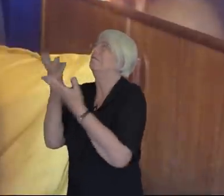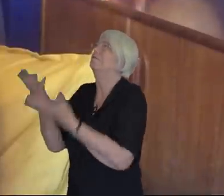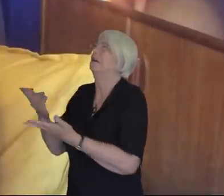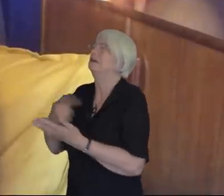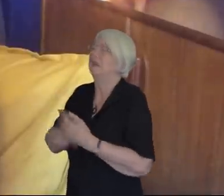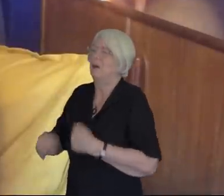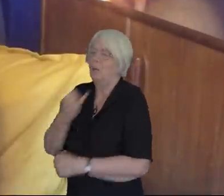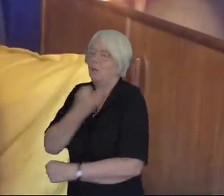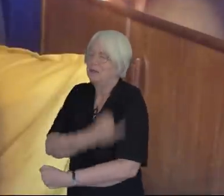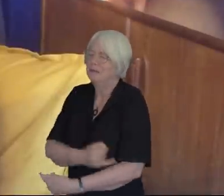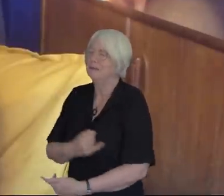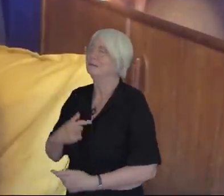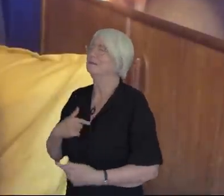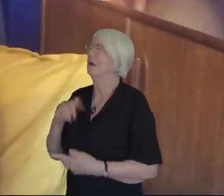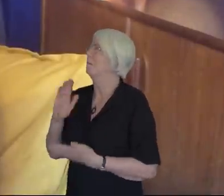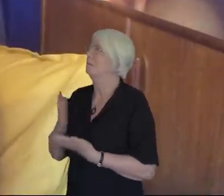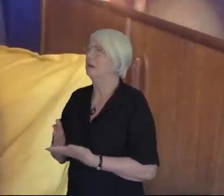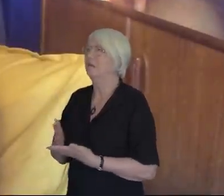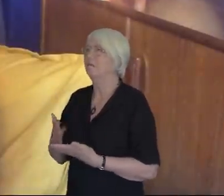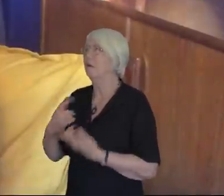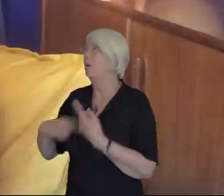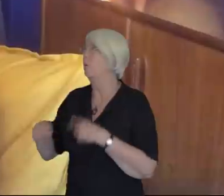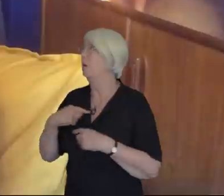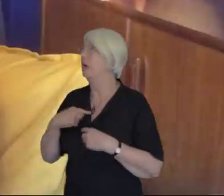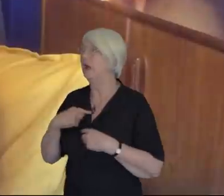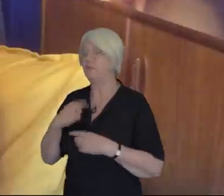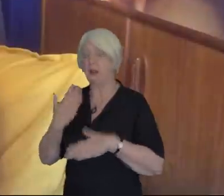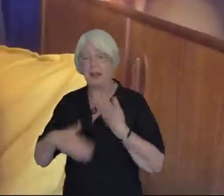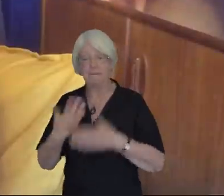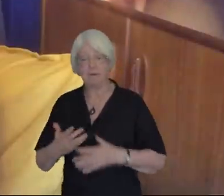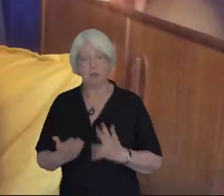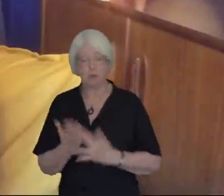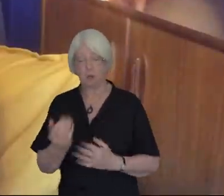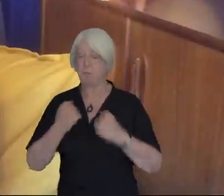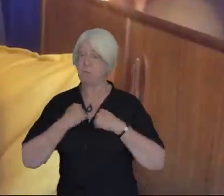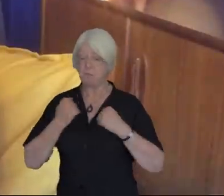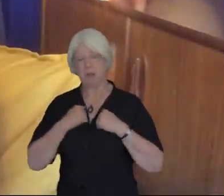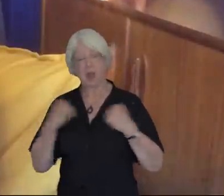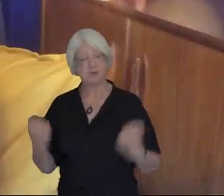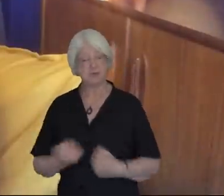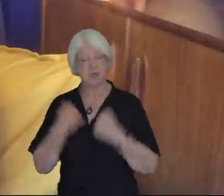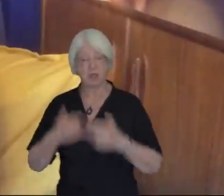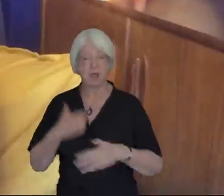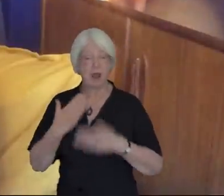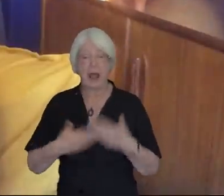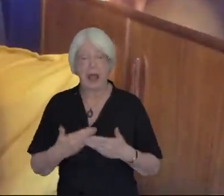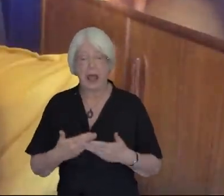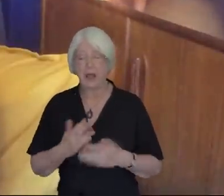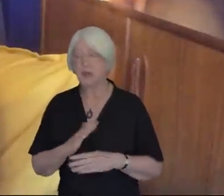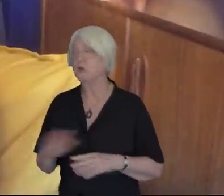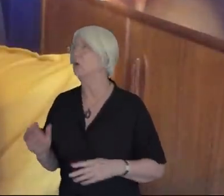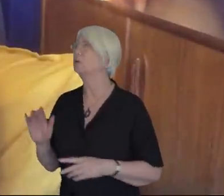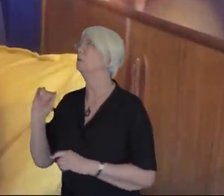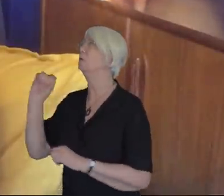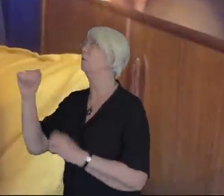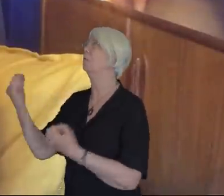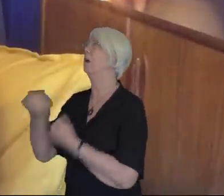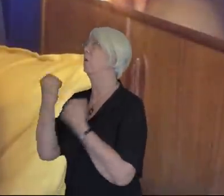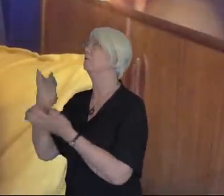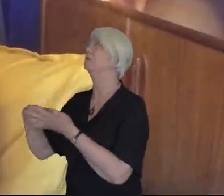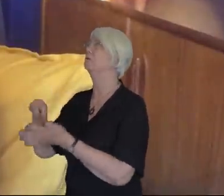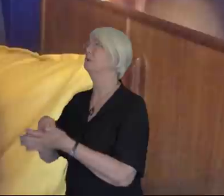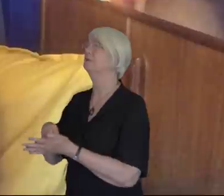We have lived by our own strength and not by the power of your resurrection. In your mercy, forgive